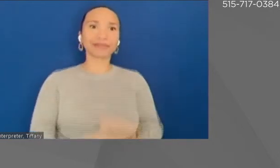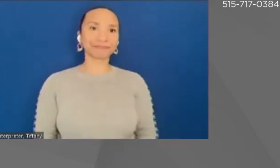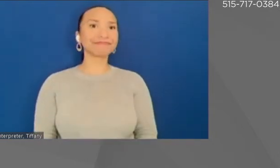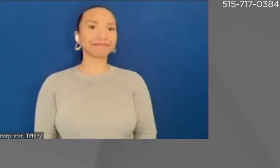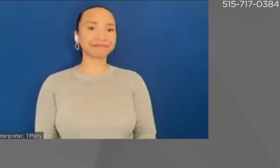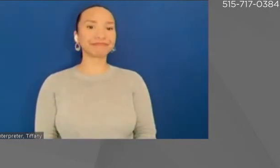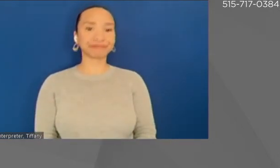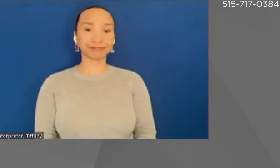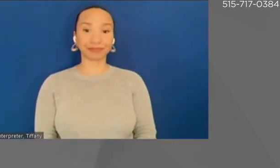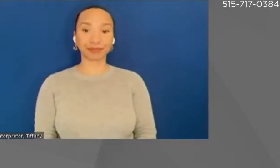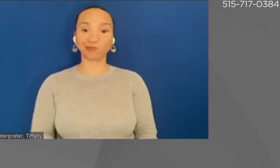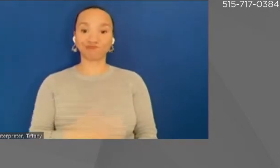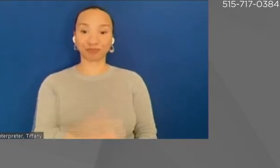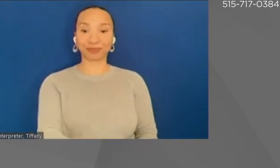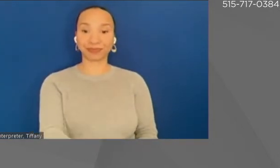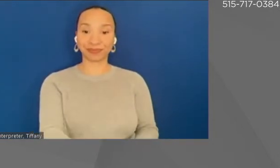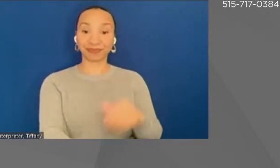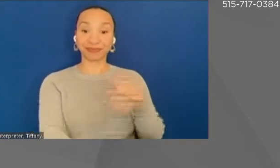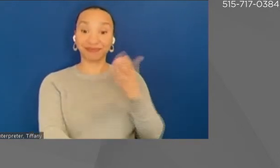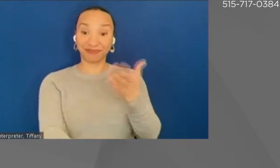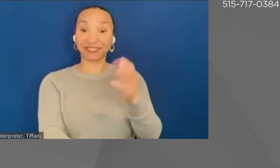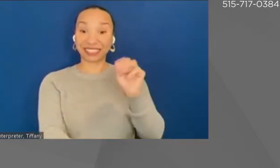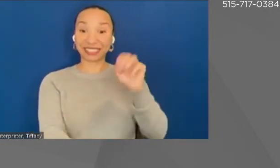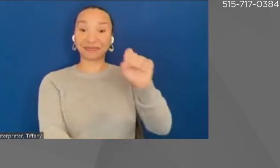Ms. Auvinen, why don't we go to you next?